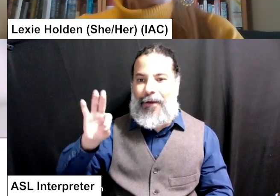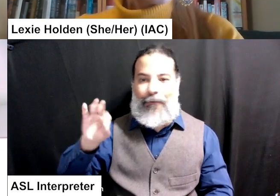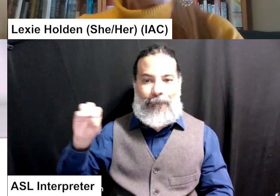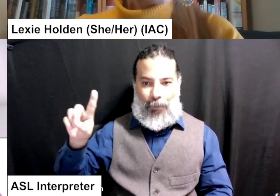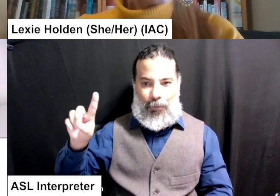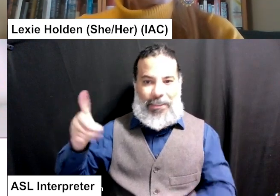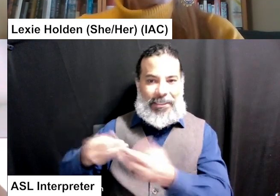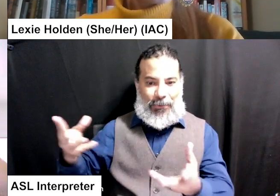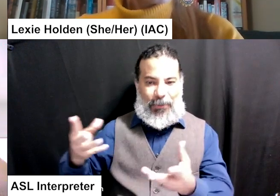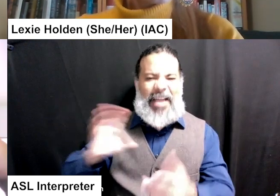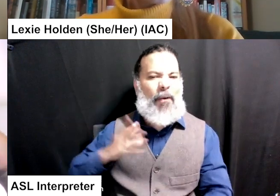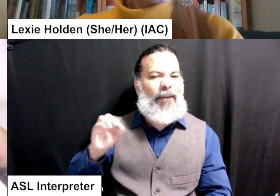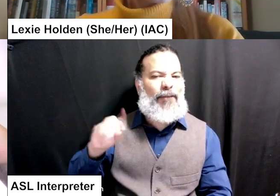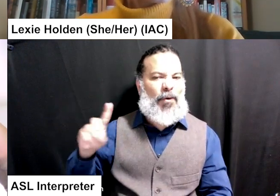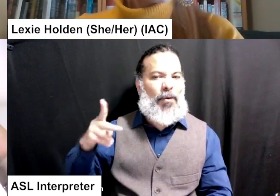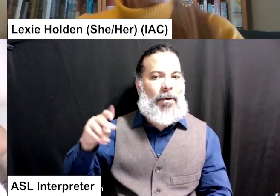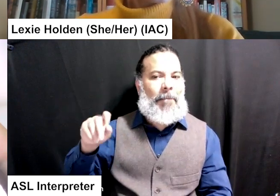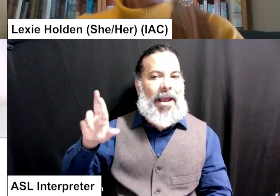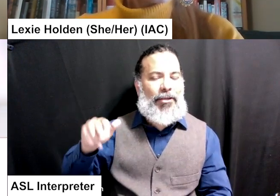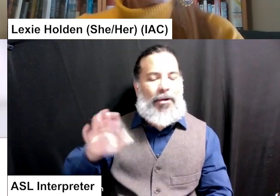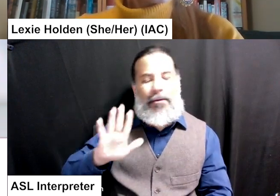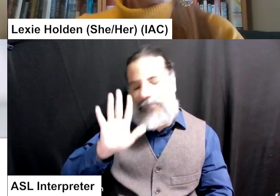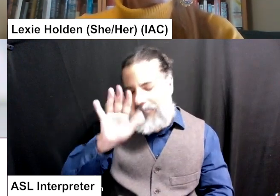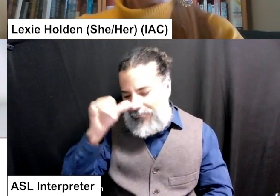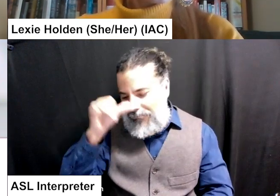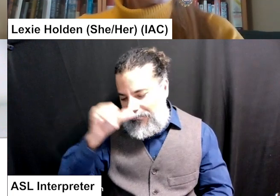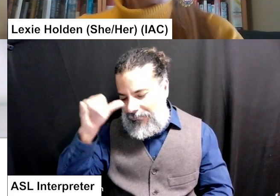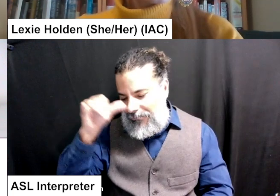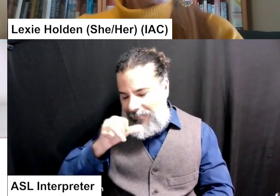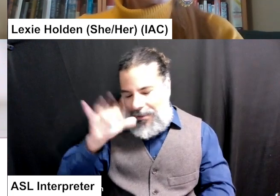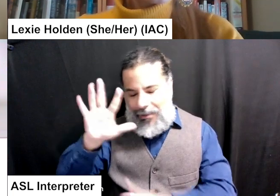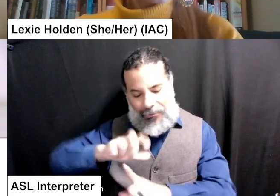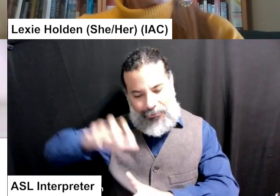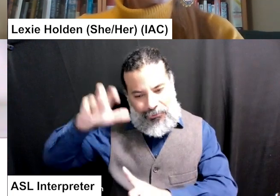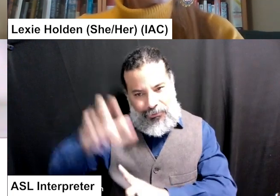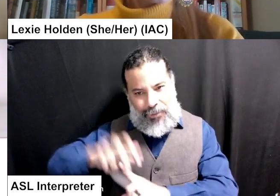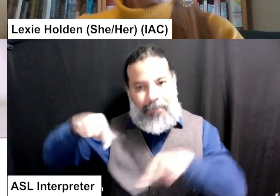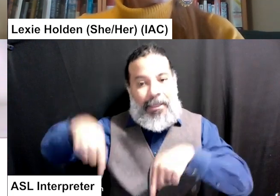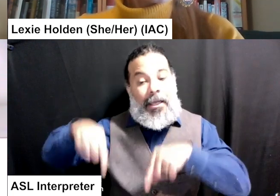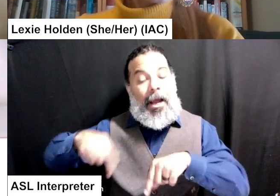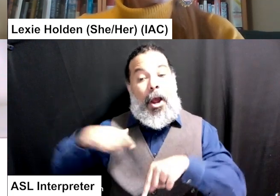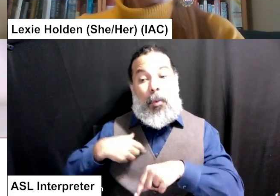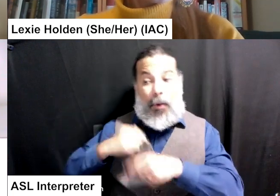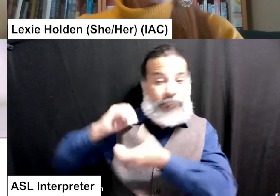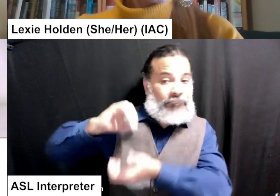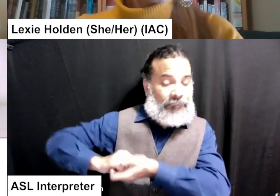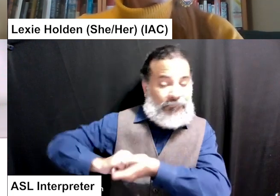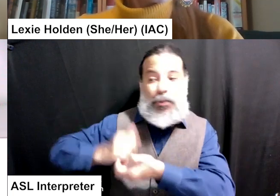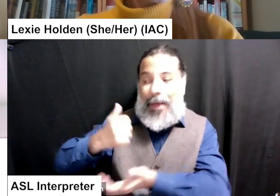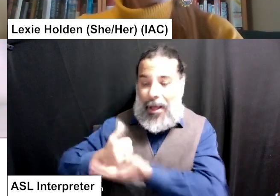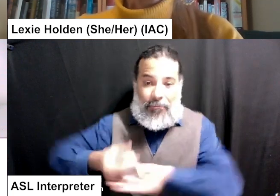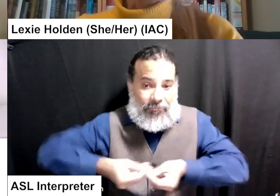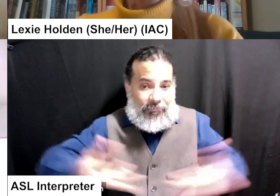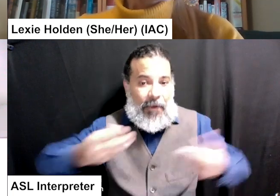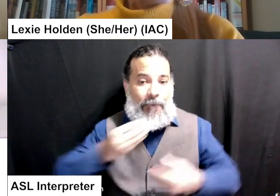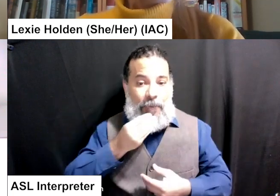Pantry. They have done amazing work out here. We partner with them to distribute food